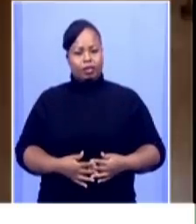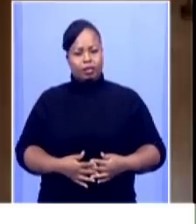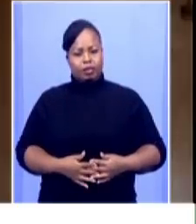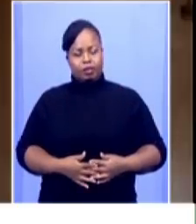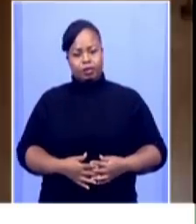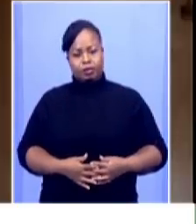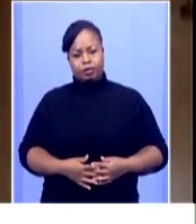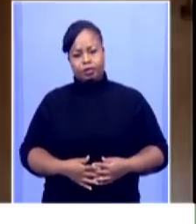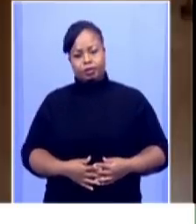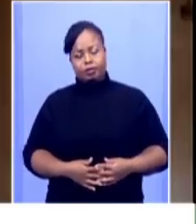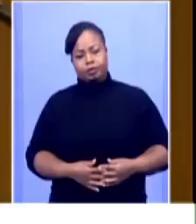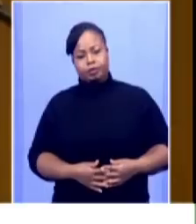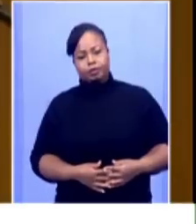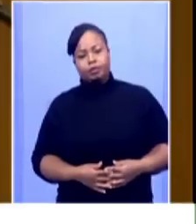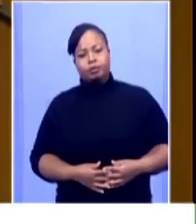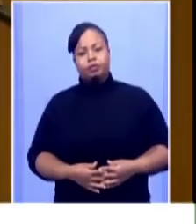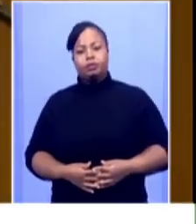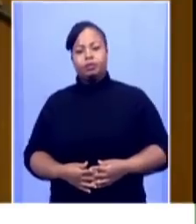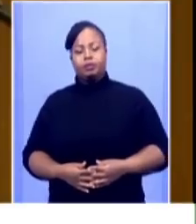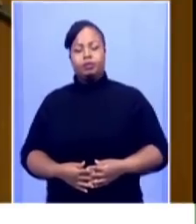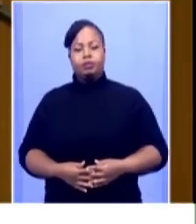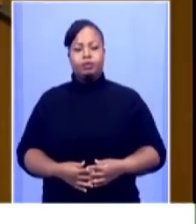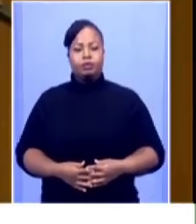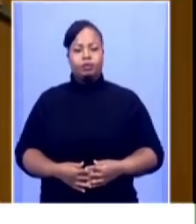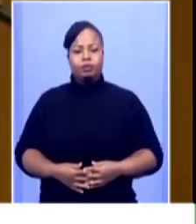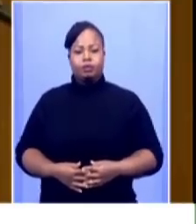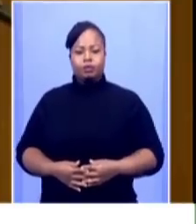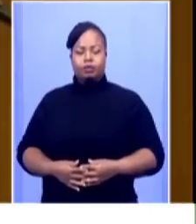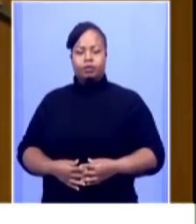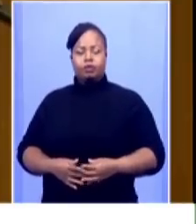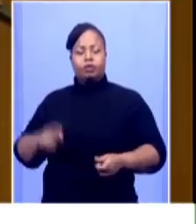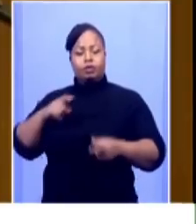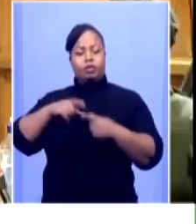and the judgment from Judge Nadi,